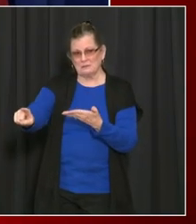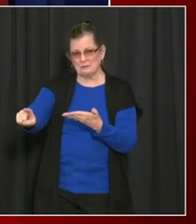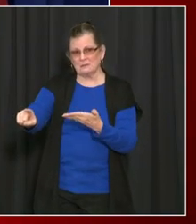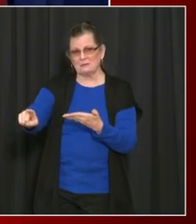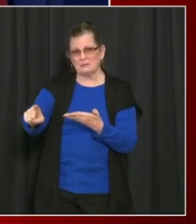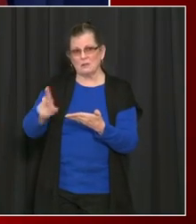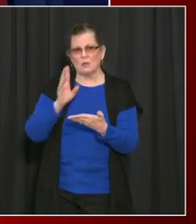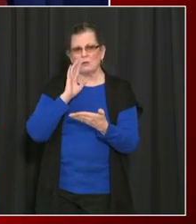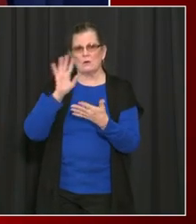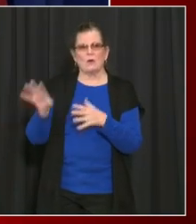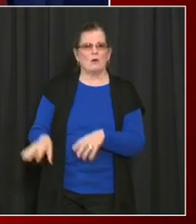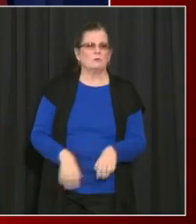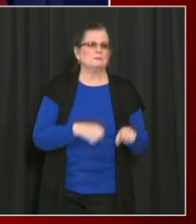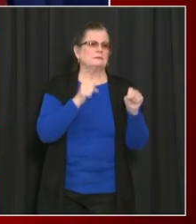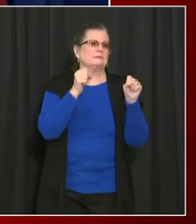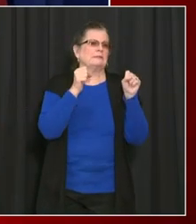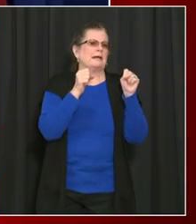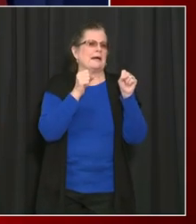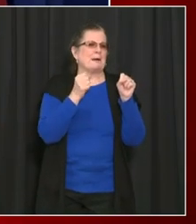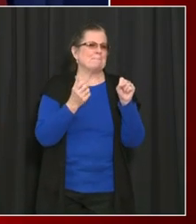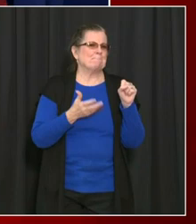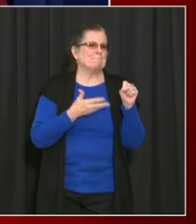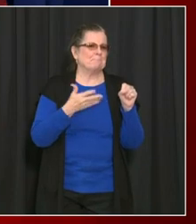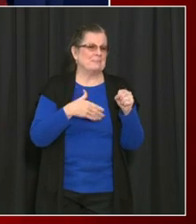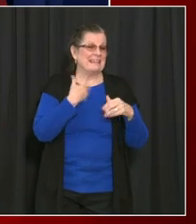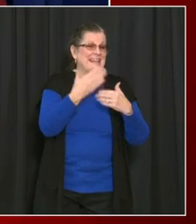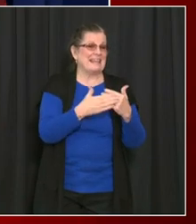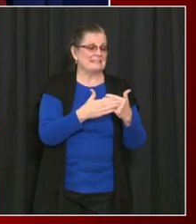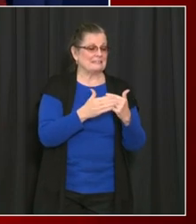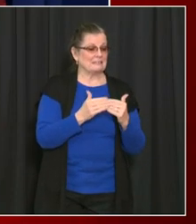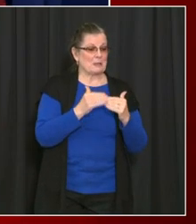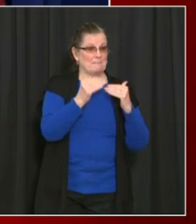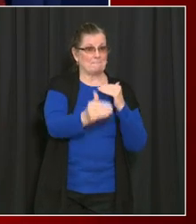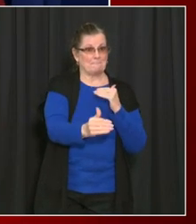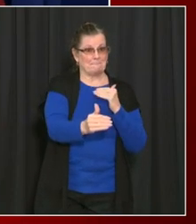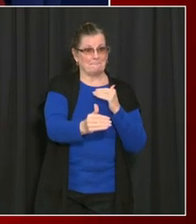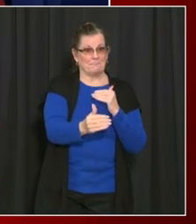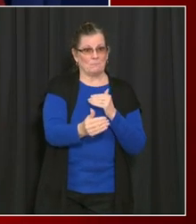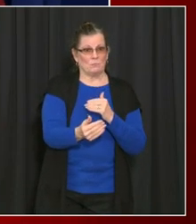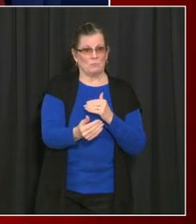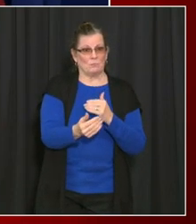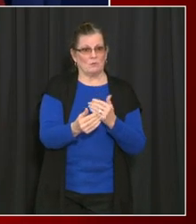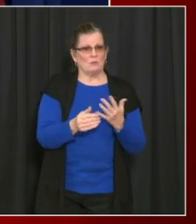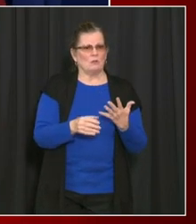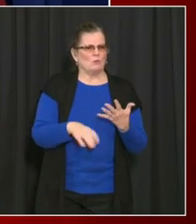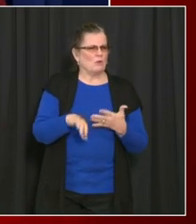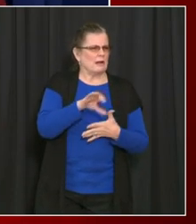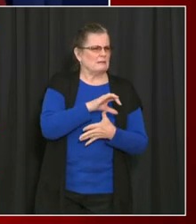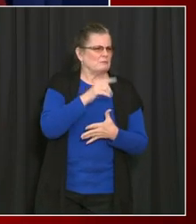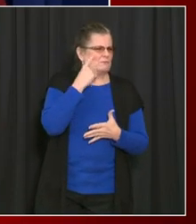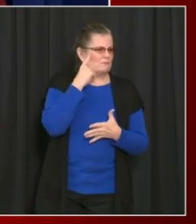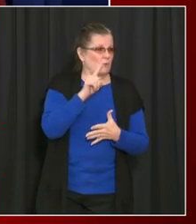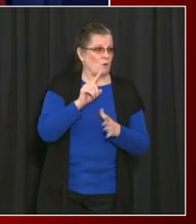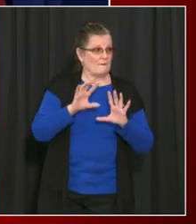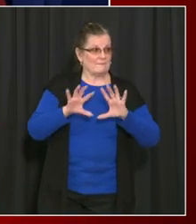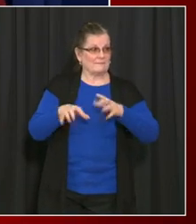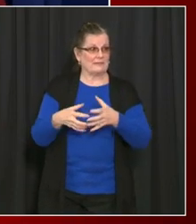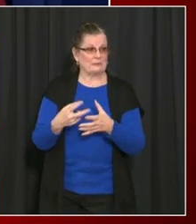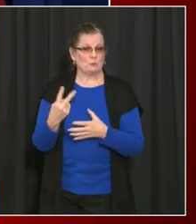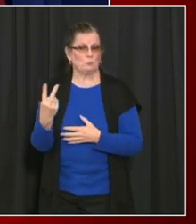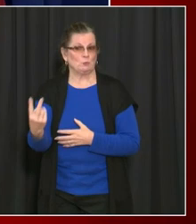post the next set of gated criteria, and then I think they're largely the same, and